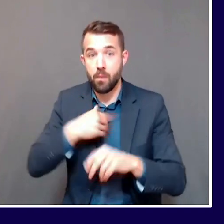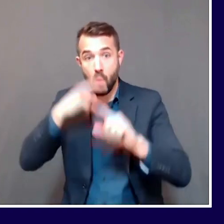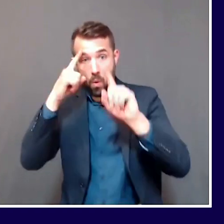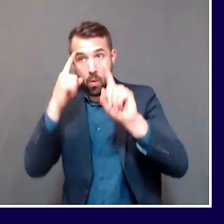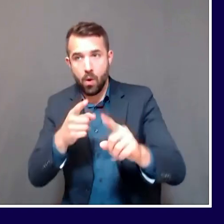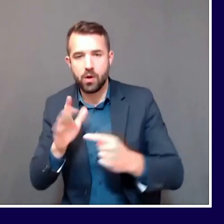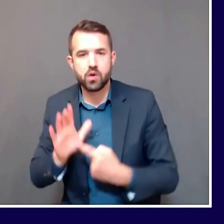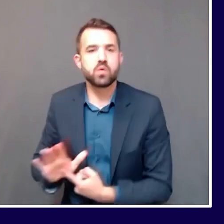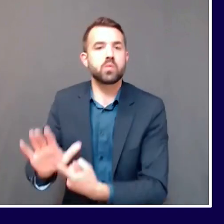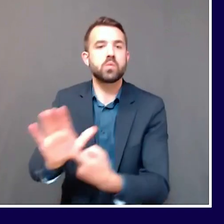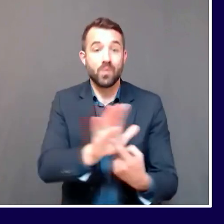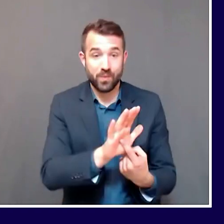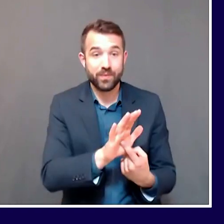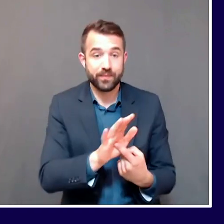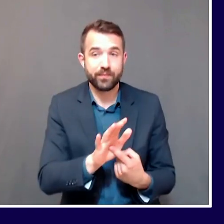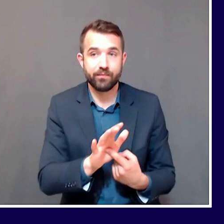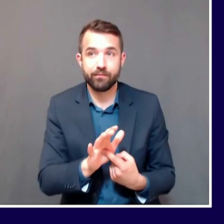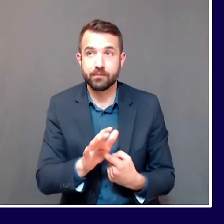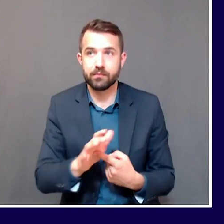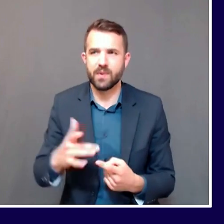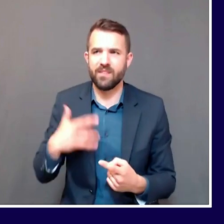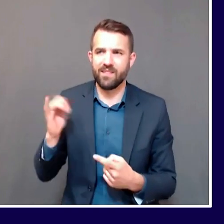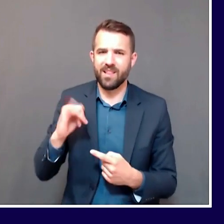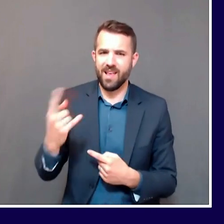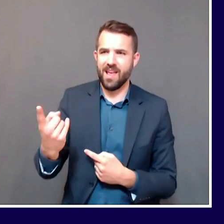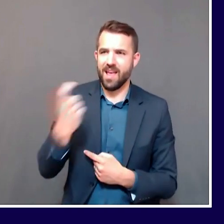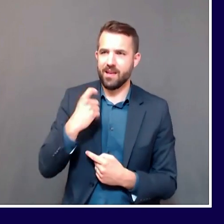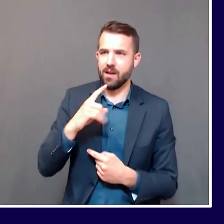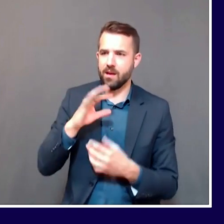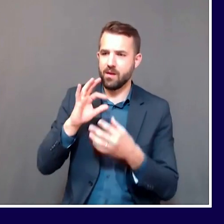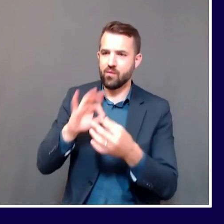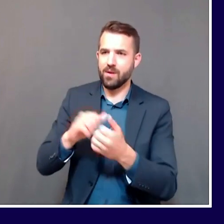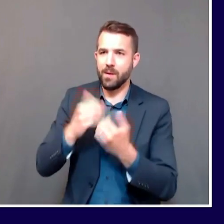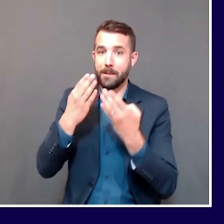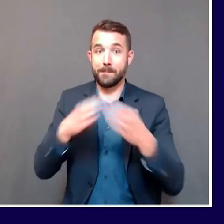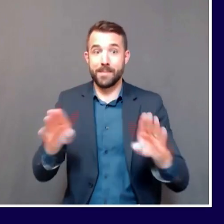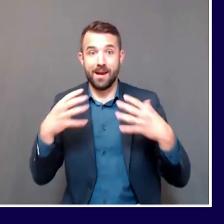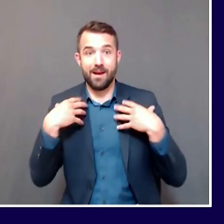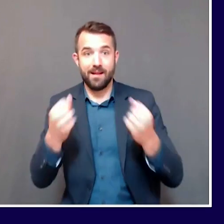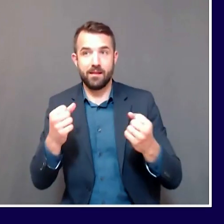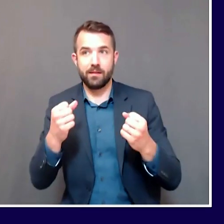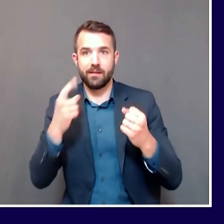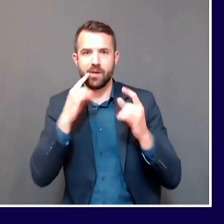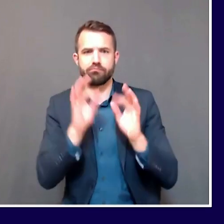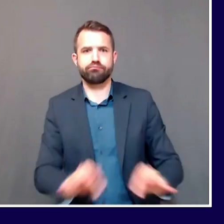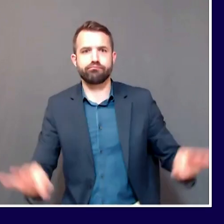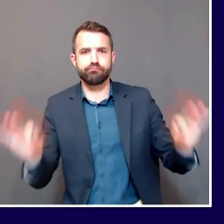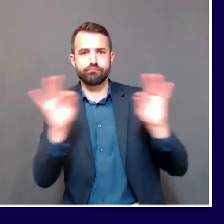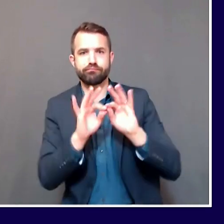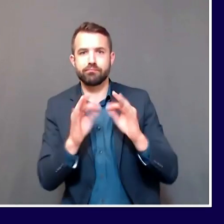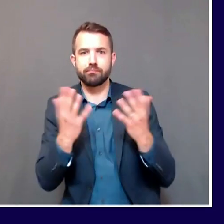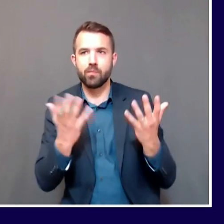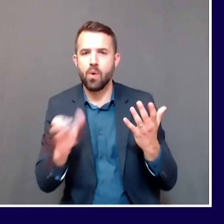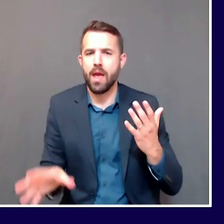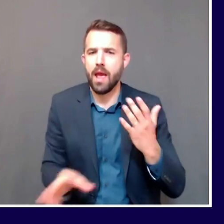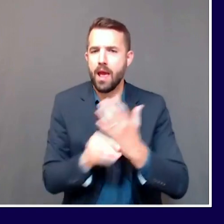to be about the public health value, but I shouldn't neglect the fact that there's always the value of transparency in sharing the data that we've